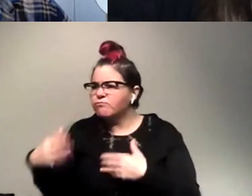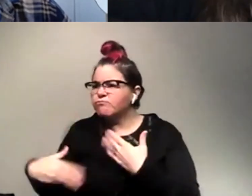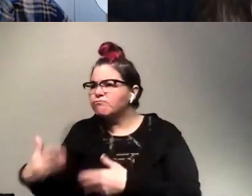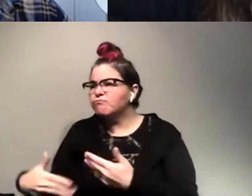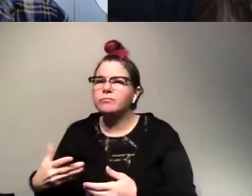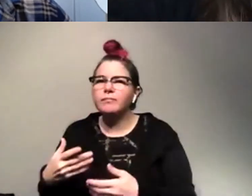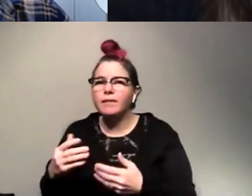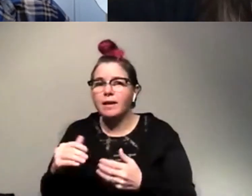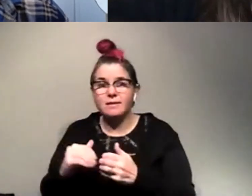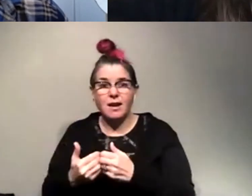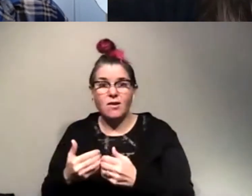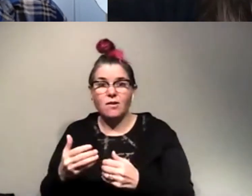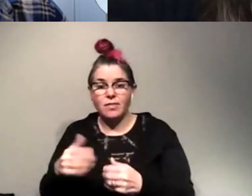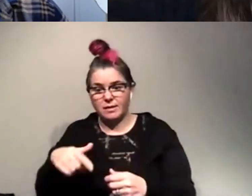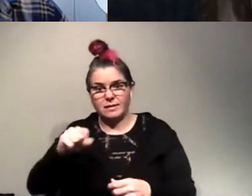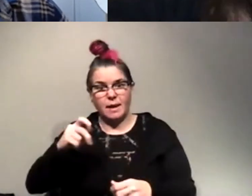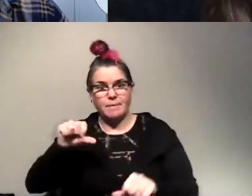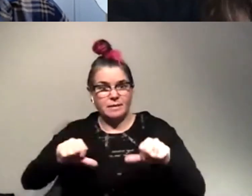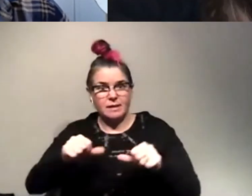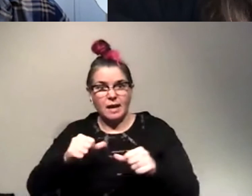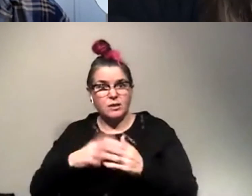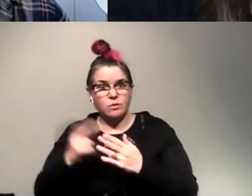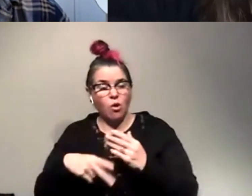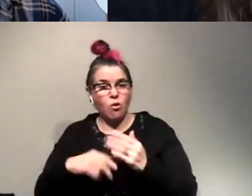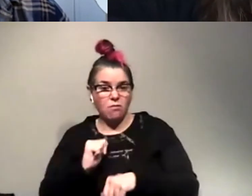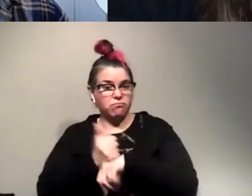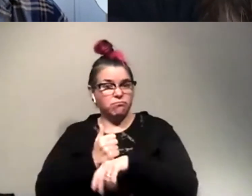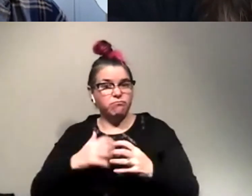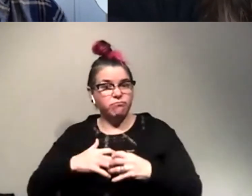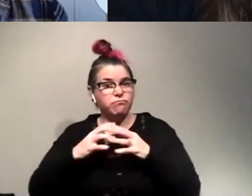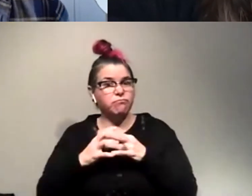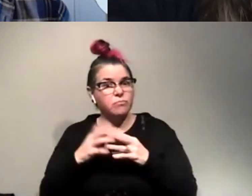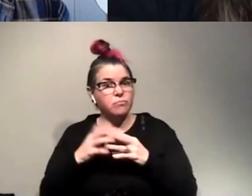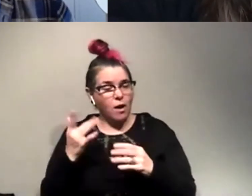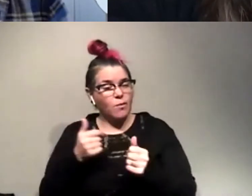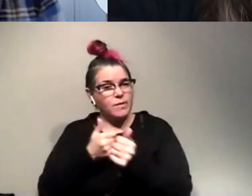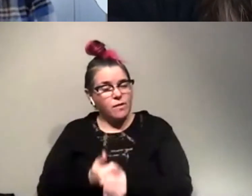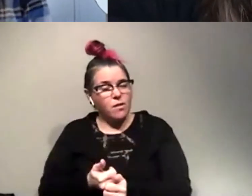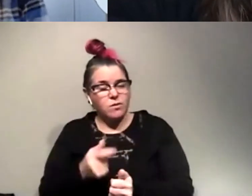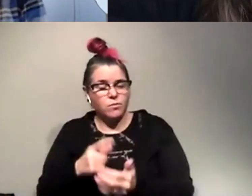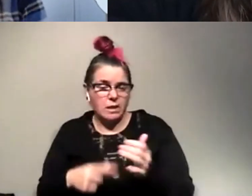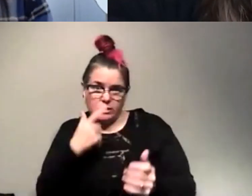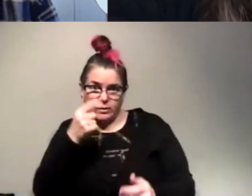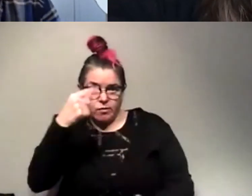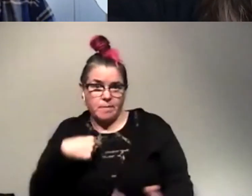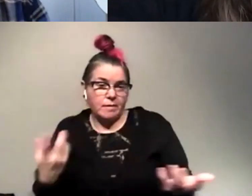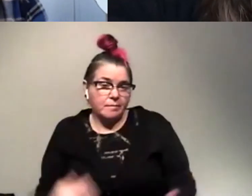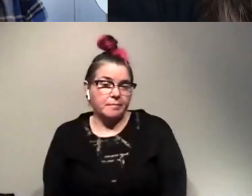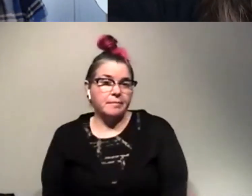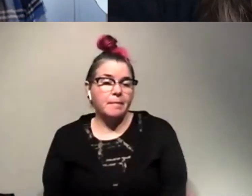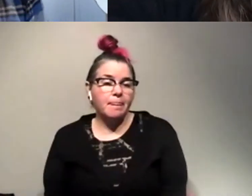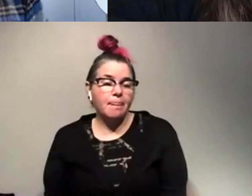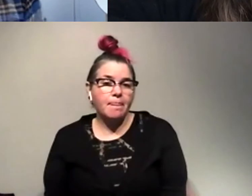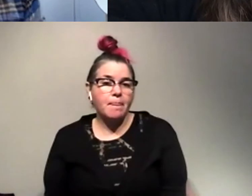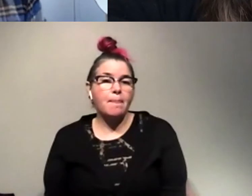how this entire Skype a Scientist program exists at all, because I followed what was interesting. But yeah, Ava, I